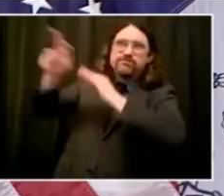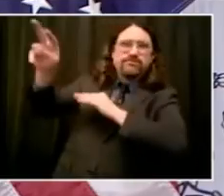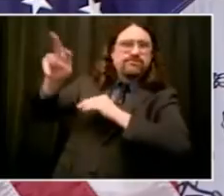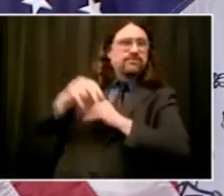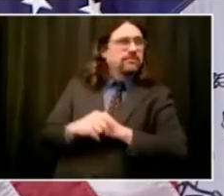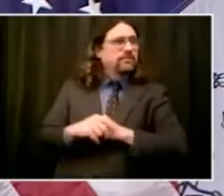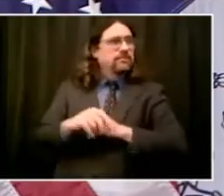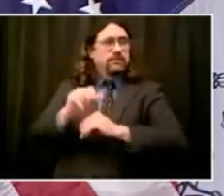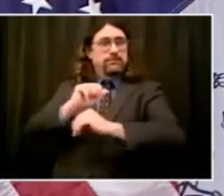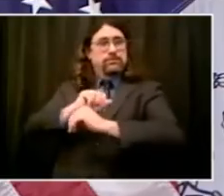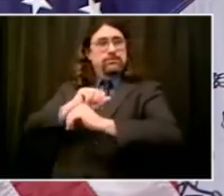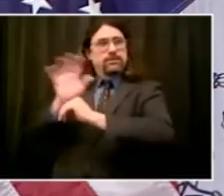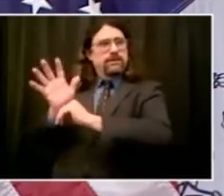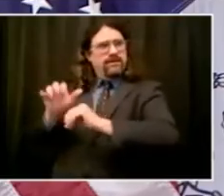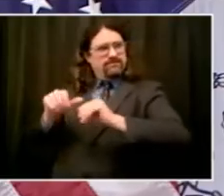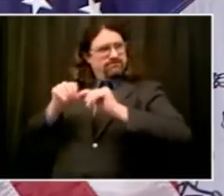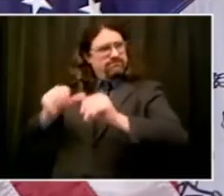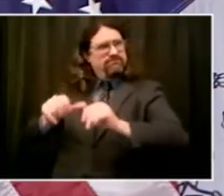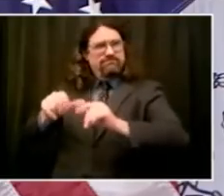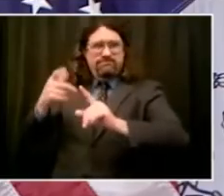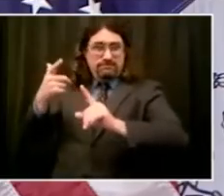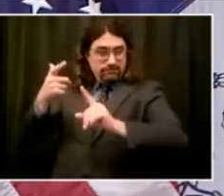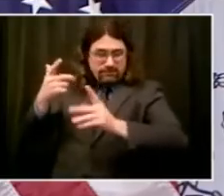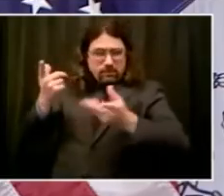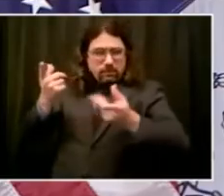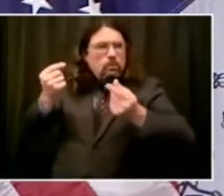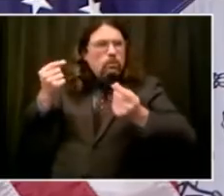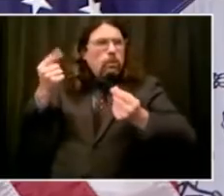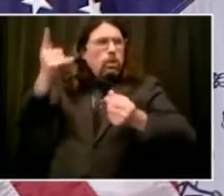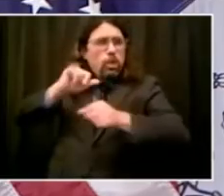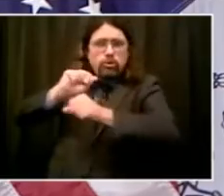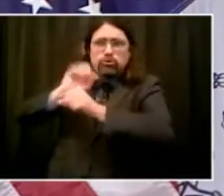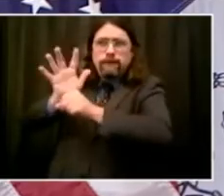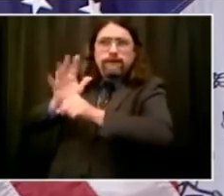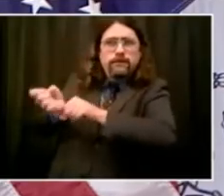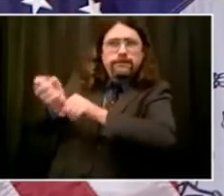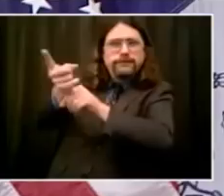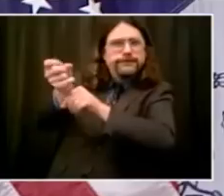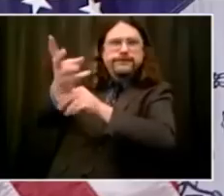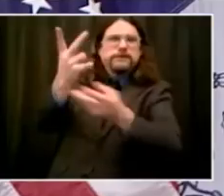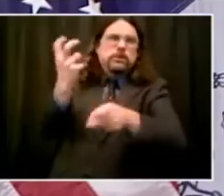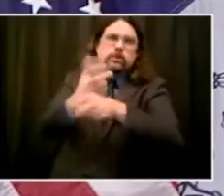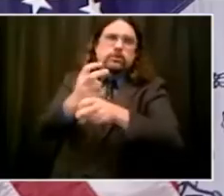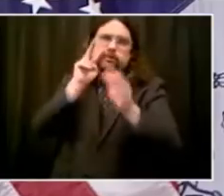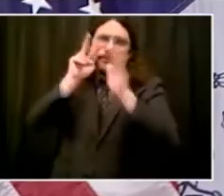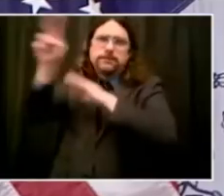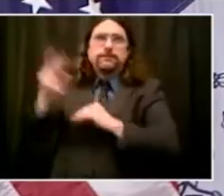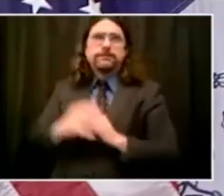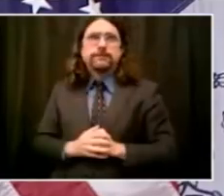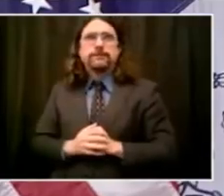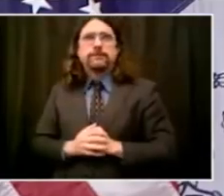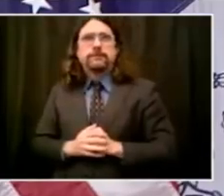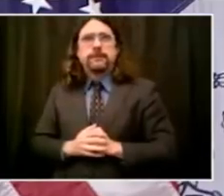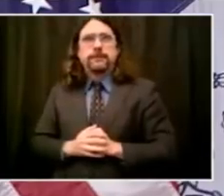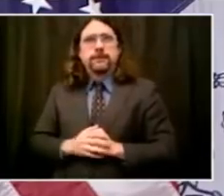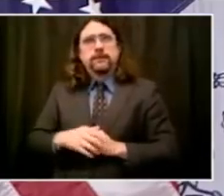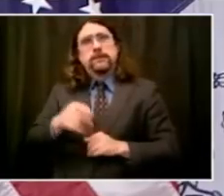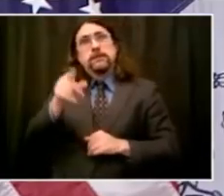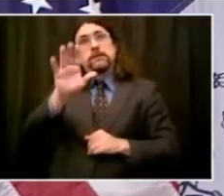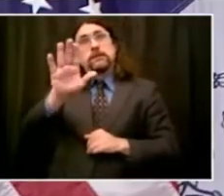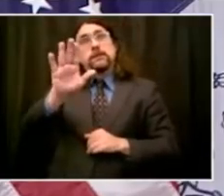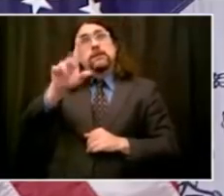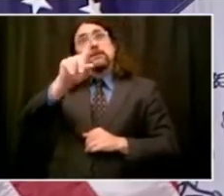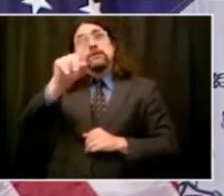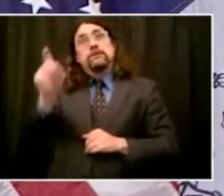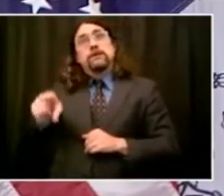line. But your question gets to the bigger future, the post-pandemic future. And I don't have any final conclusions, but I sure